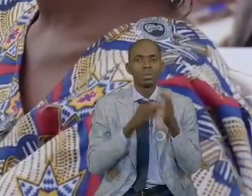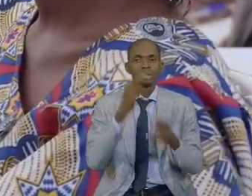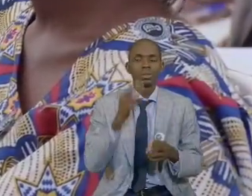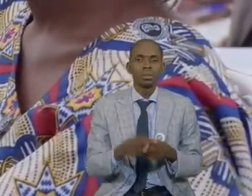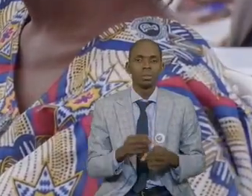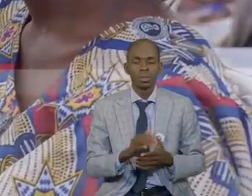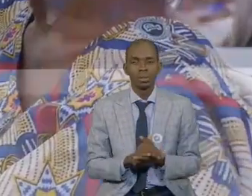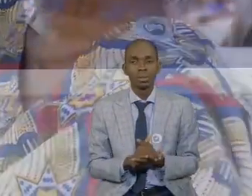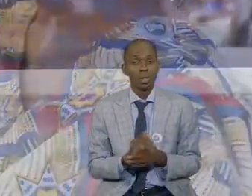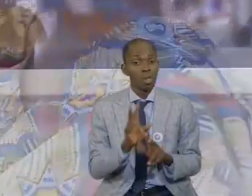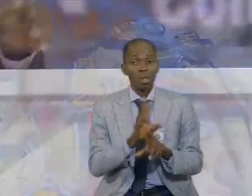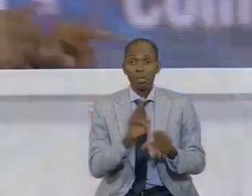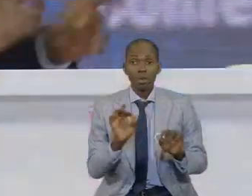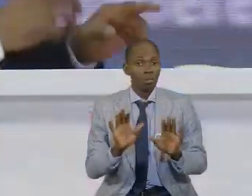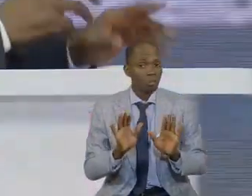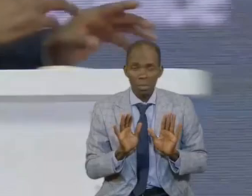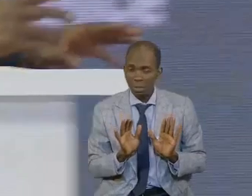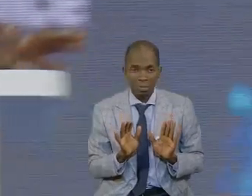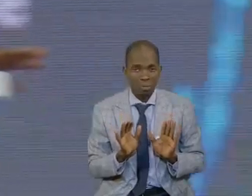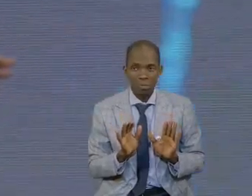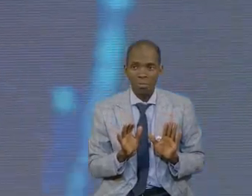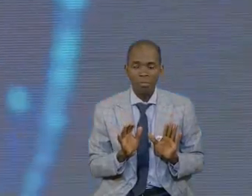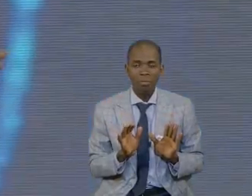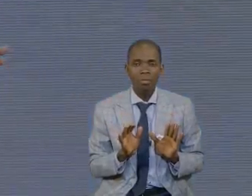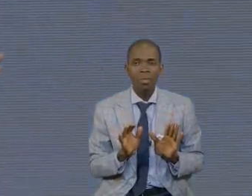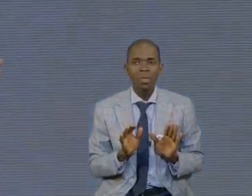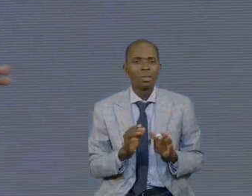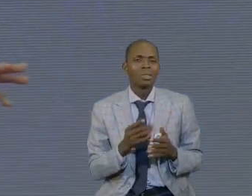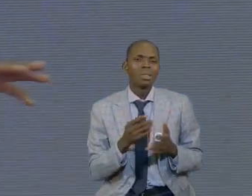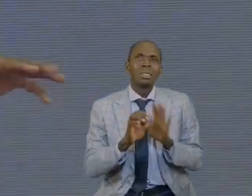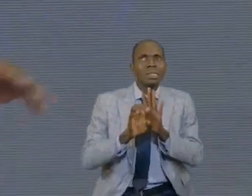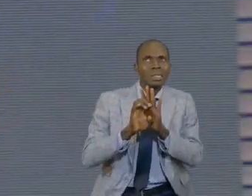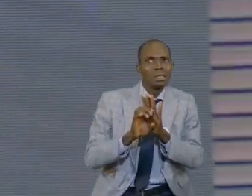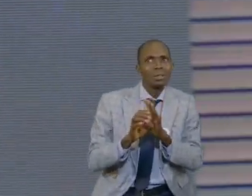No fear. What if it does not happen?